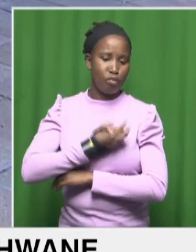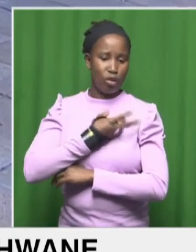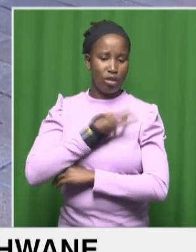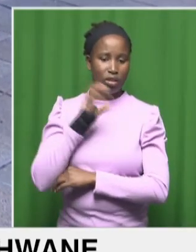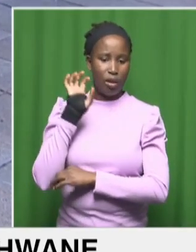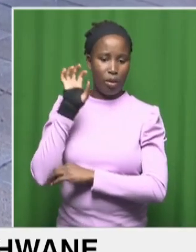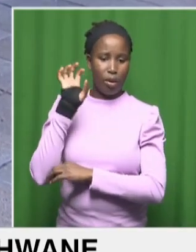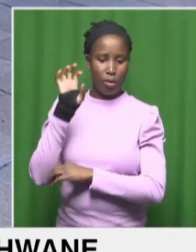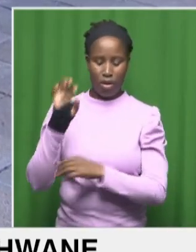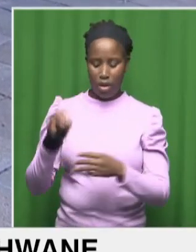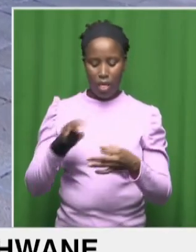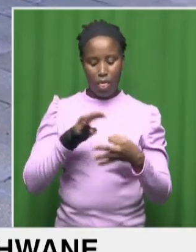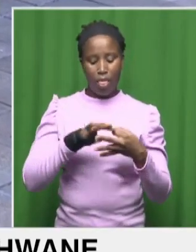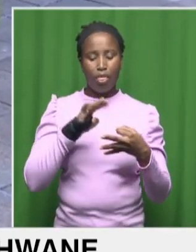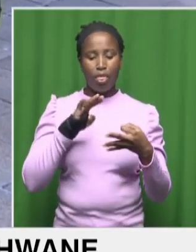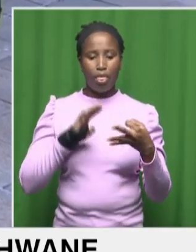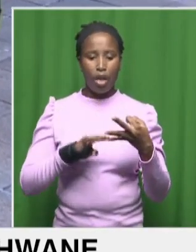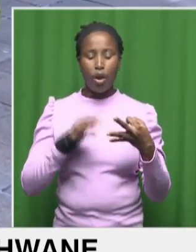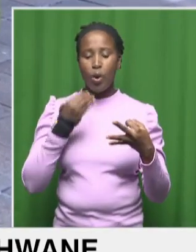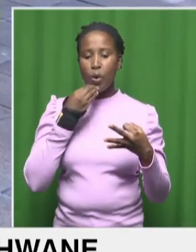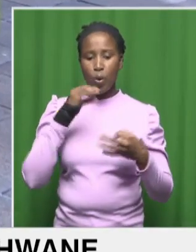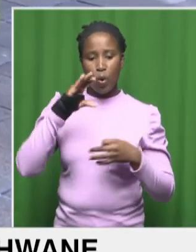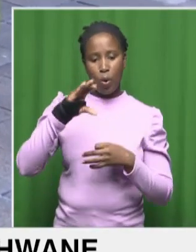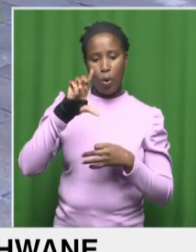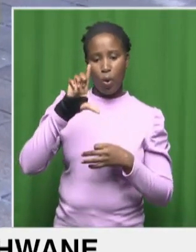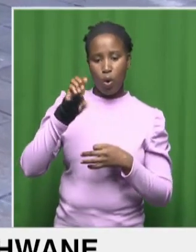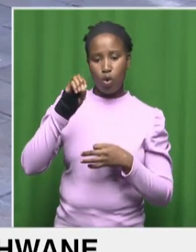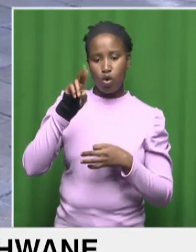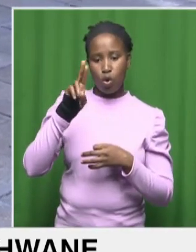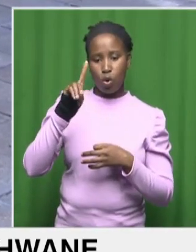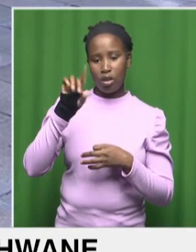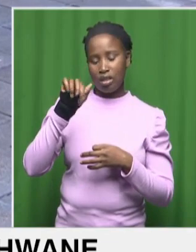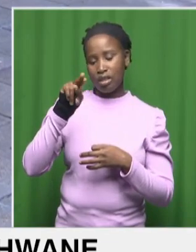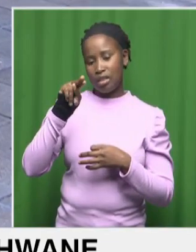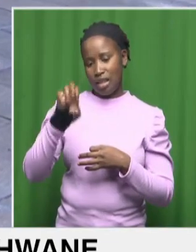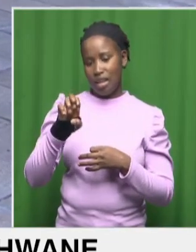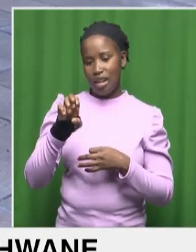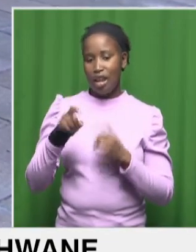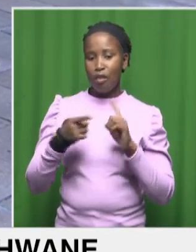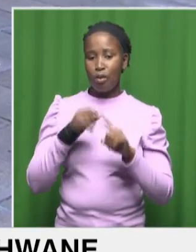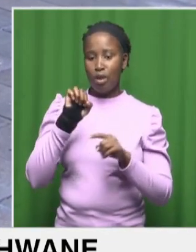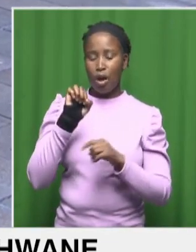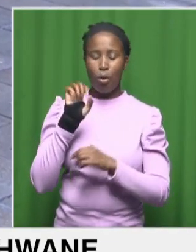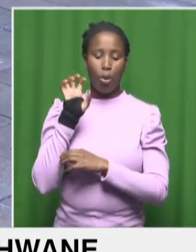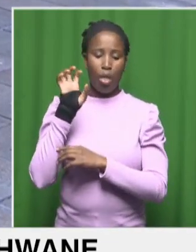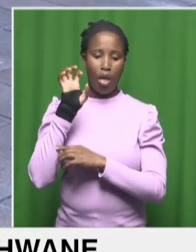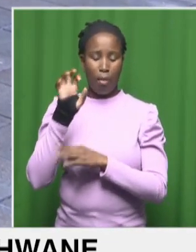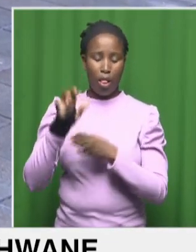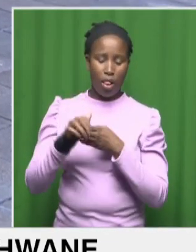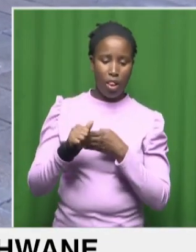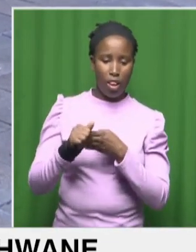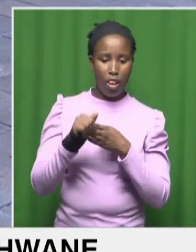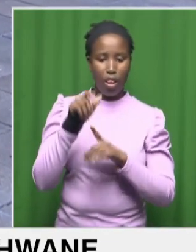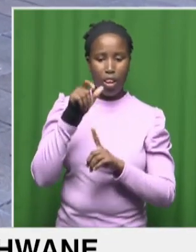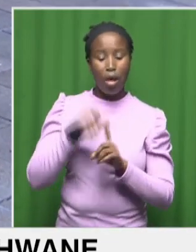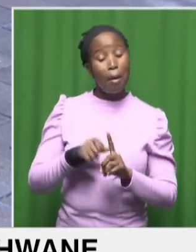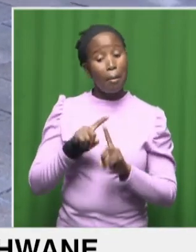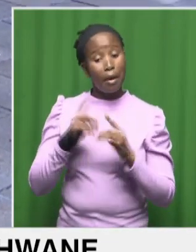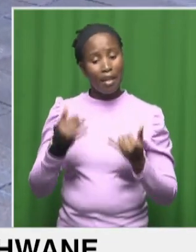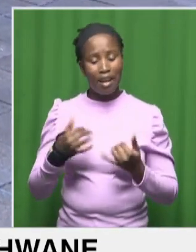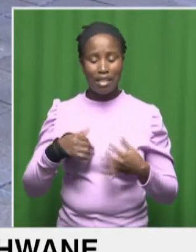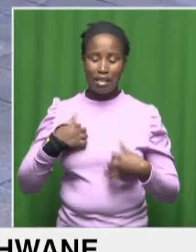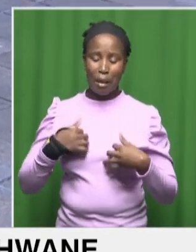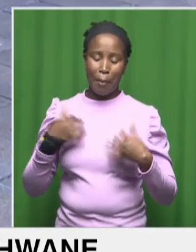have Claudine Claassen, who's the director of structures and demarcation for netball. Ladies, it's an exciting, exciting